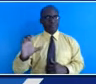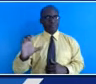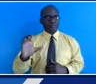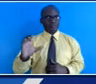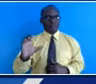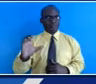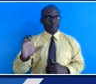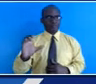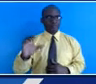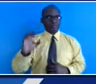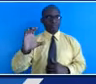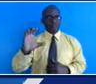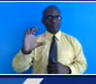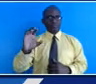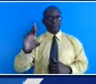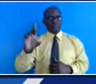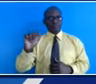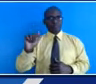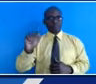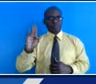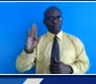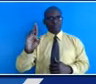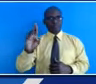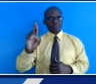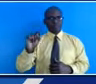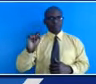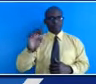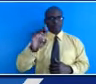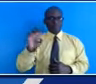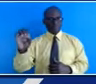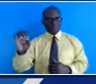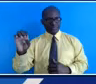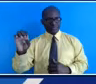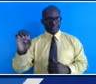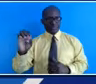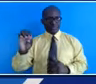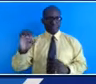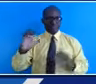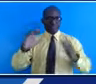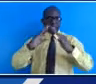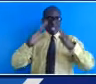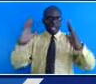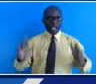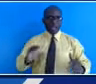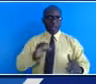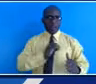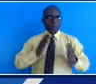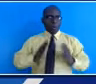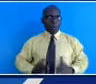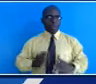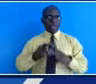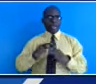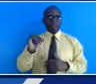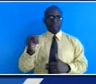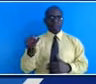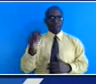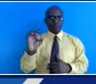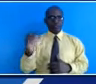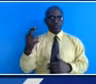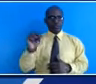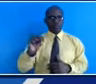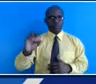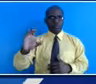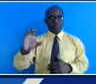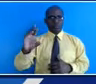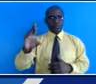there for different events in the downstairs room that's got great catering facilities. Last time I was there, somebody came over and asked me if I